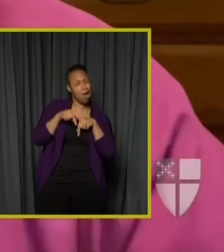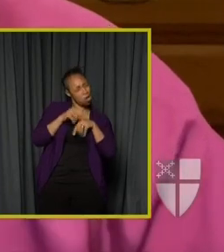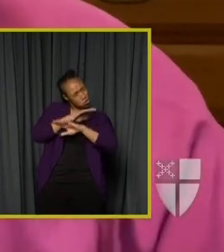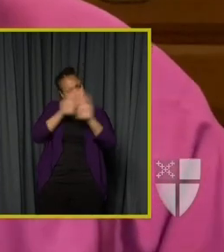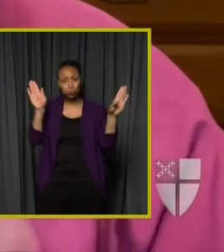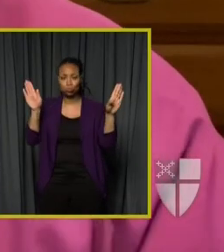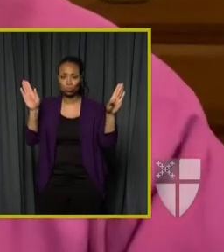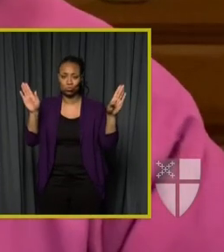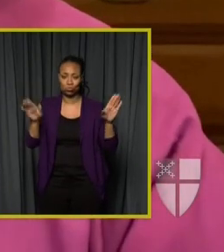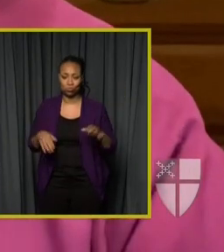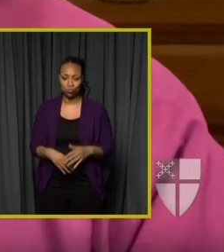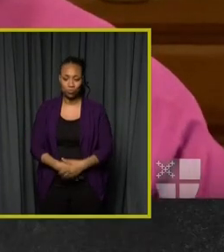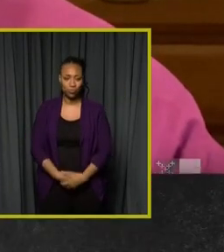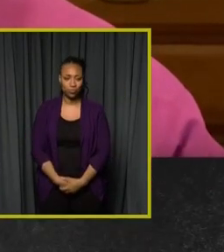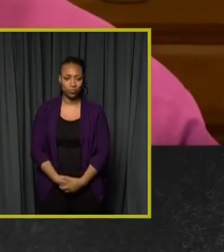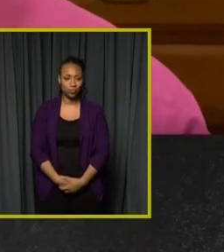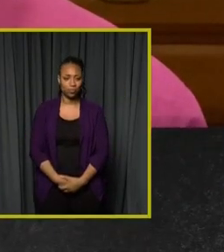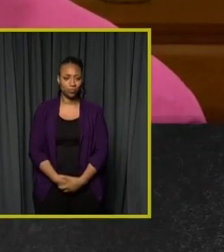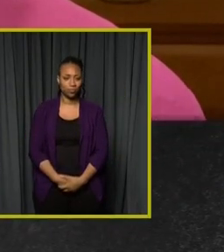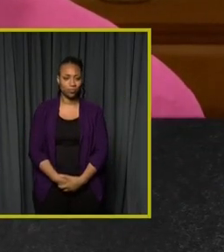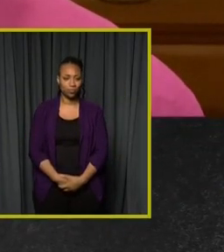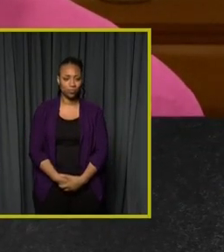We lament because we love.